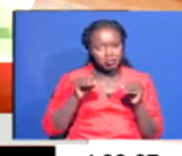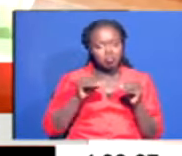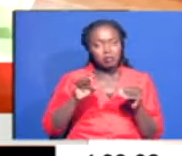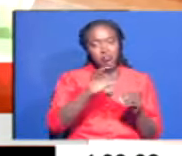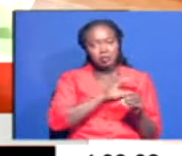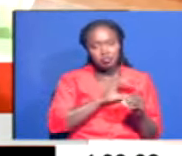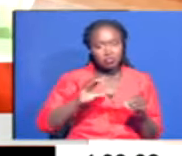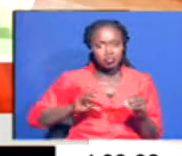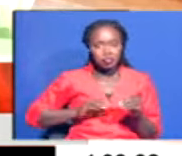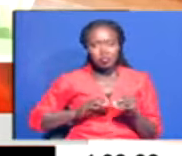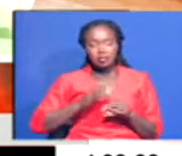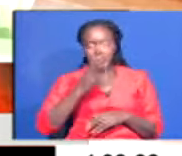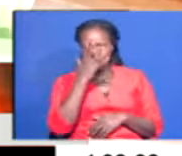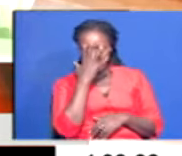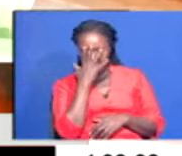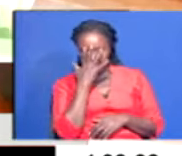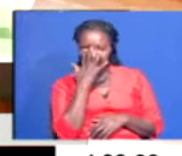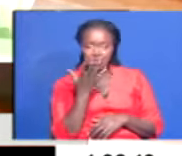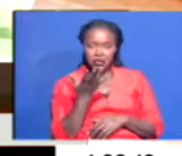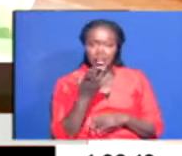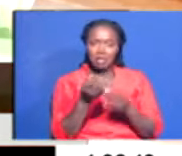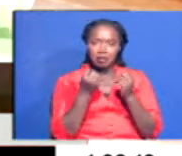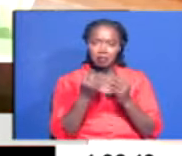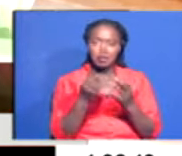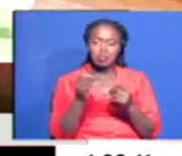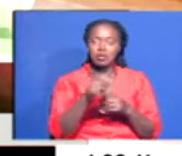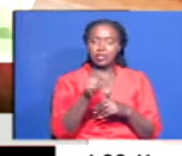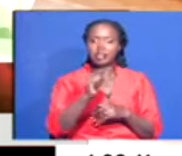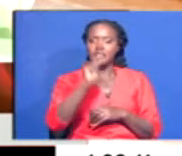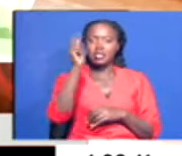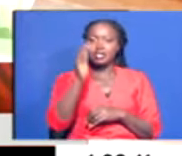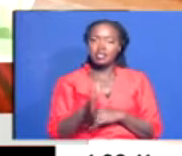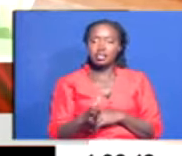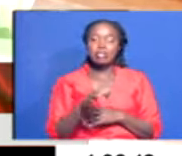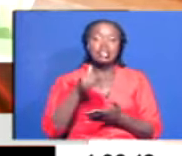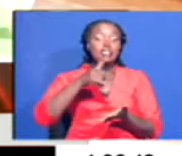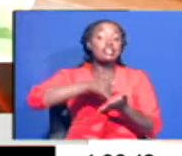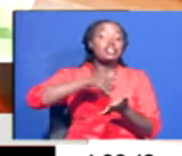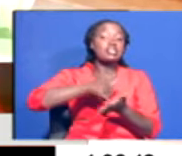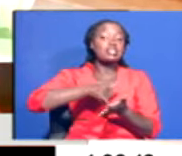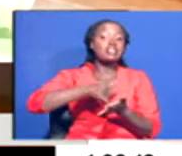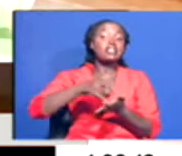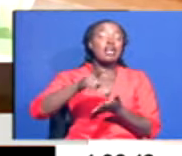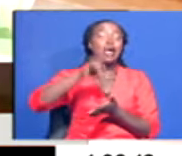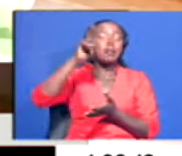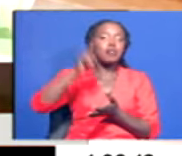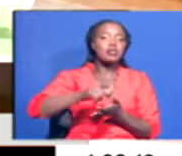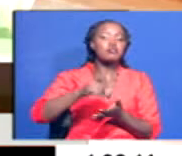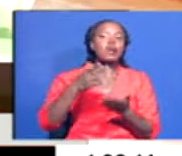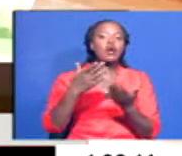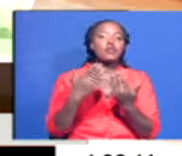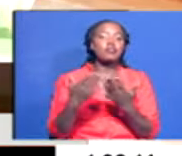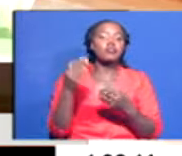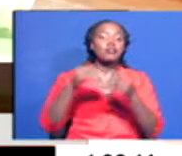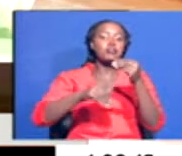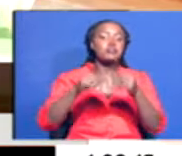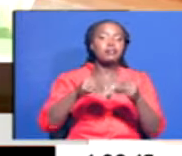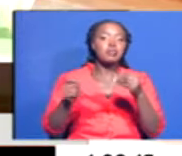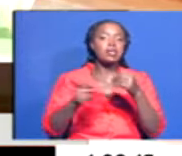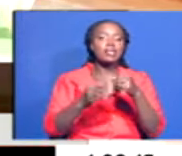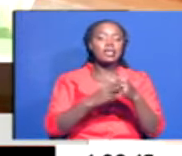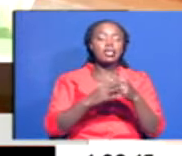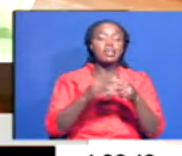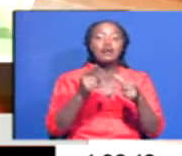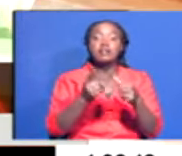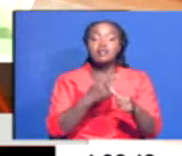has humiliated him and many other Kenyans, and he insists that he will be on the ballot come August. He has said first he's going